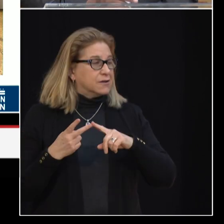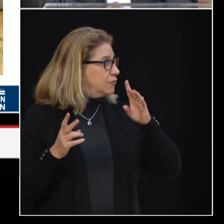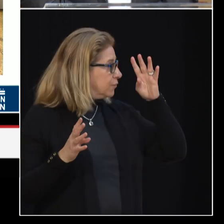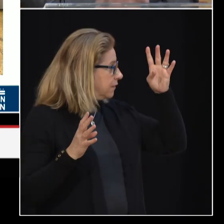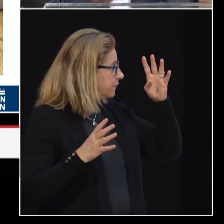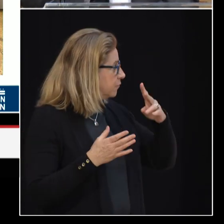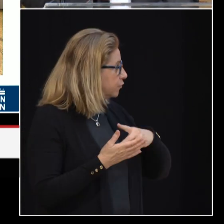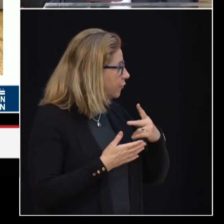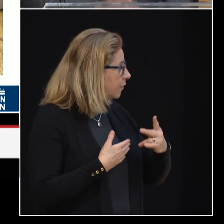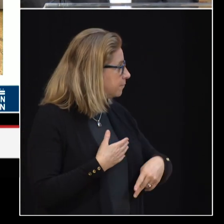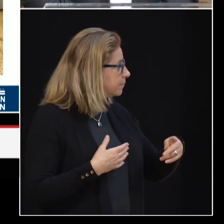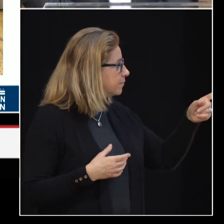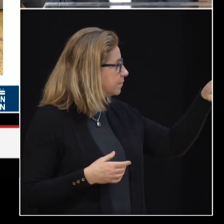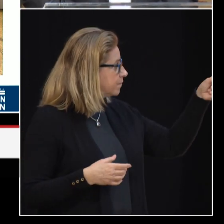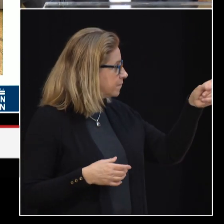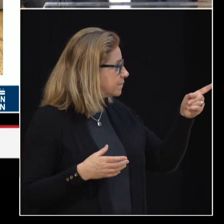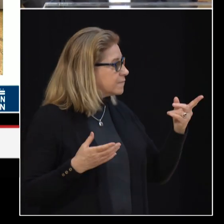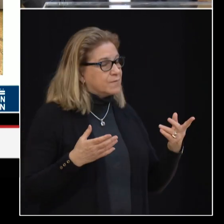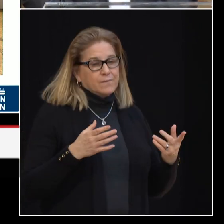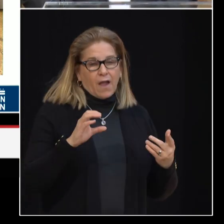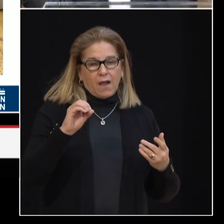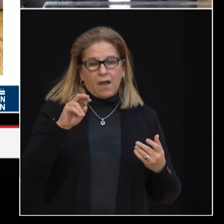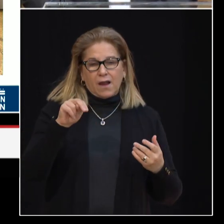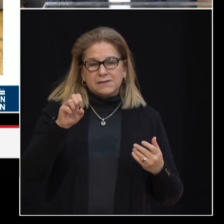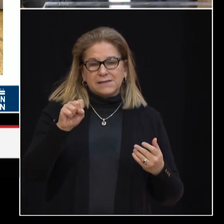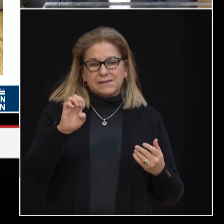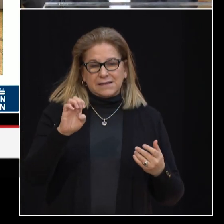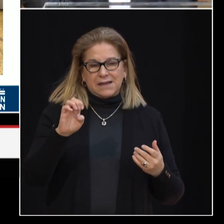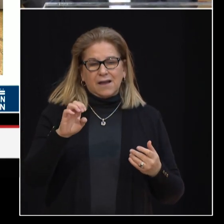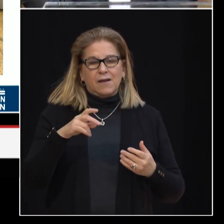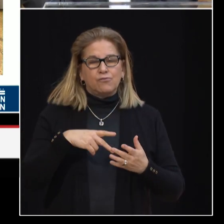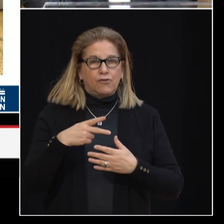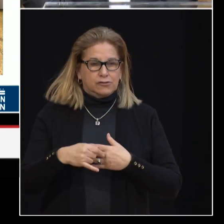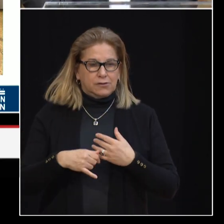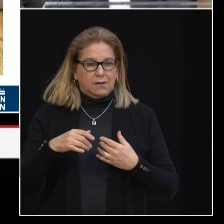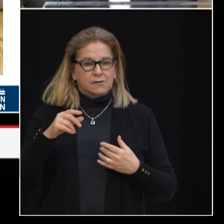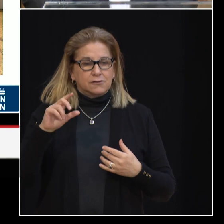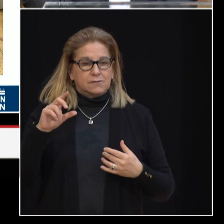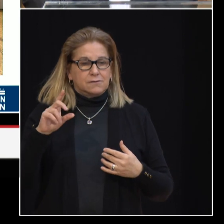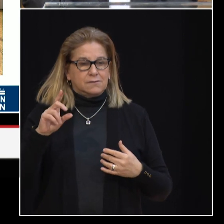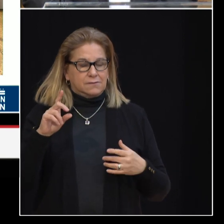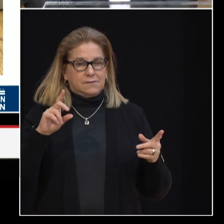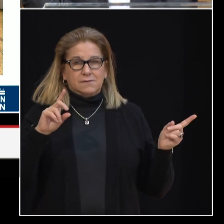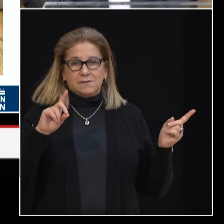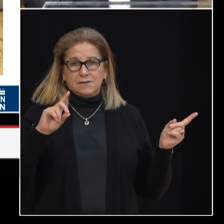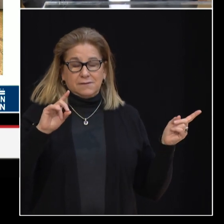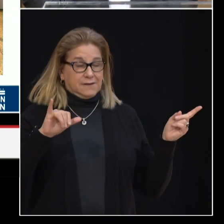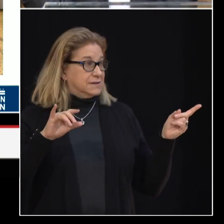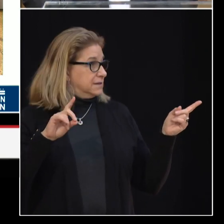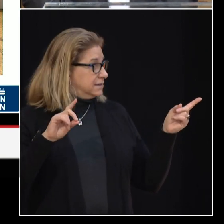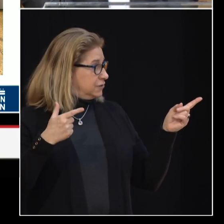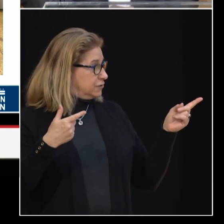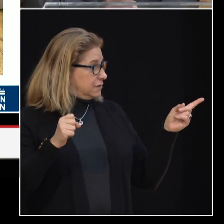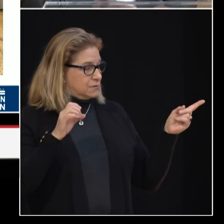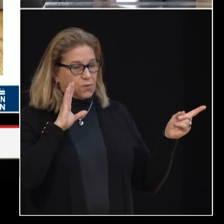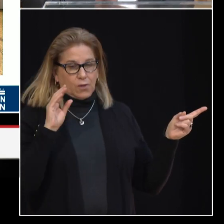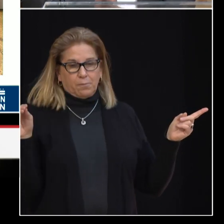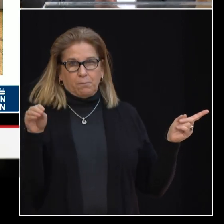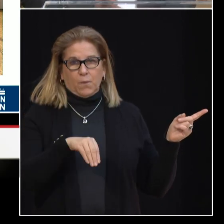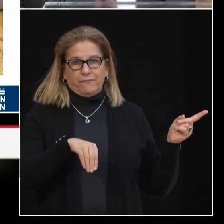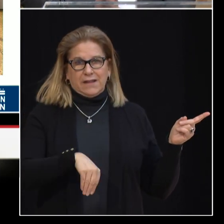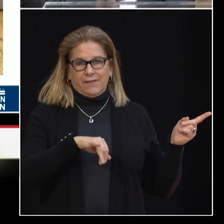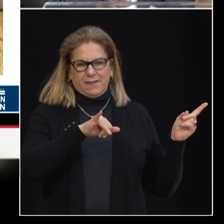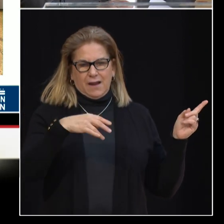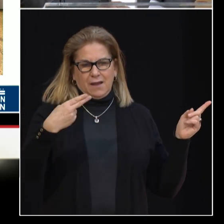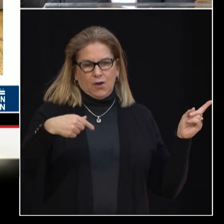our headquarters next month. The project includes basement level MEP, life safety systems, upgrades, remediation